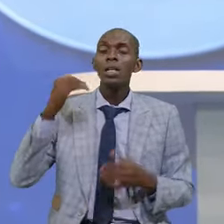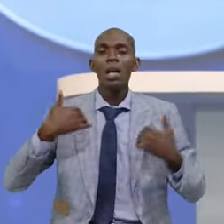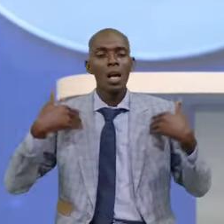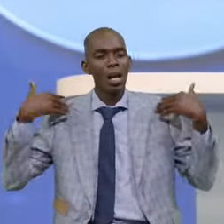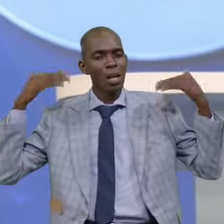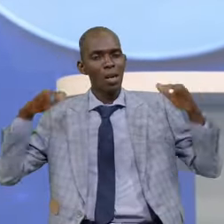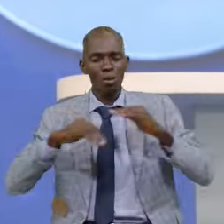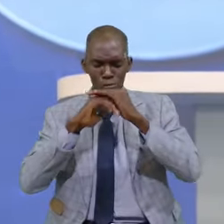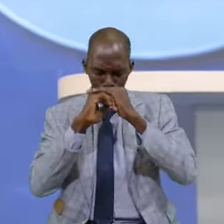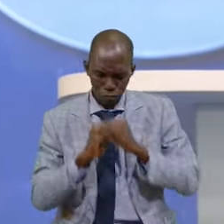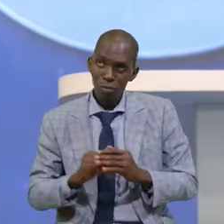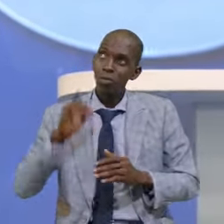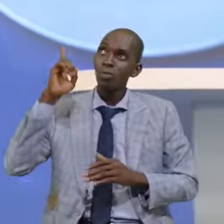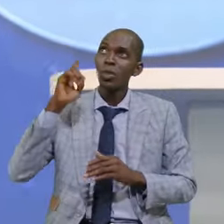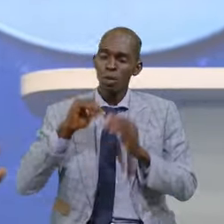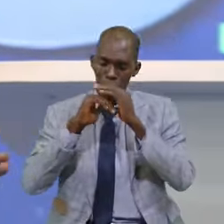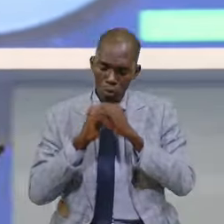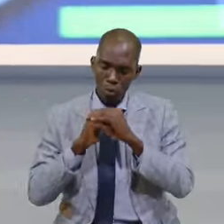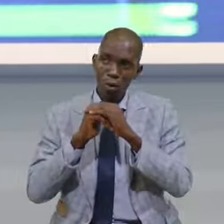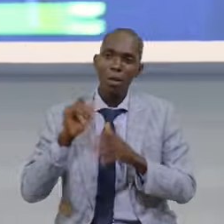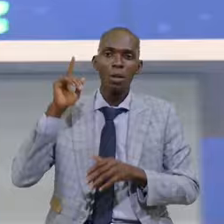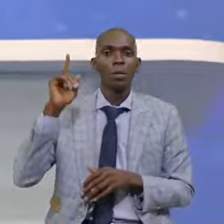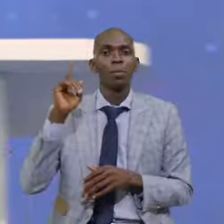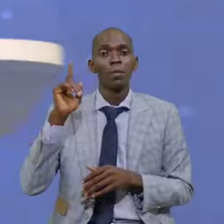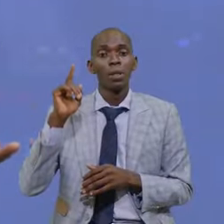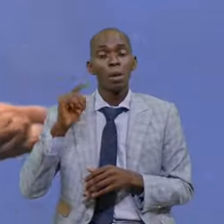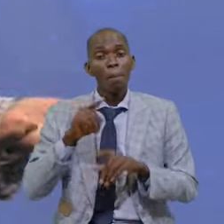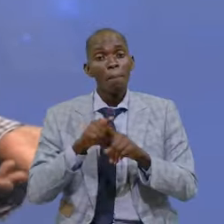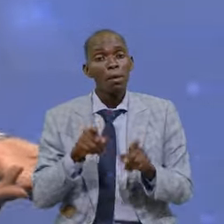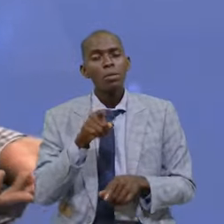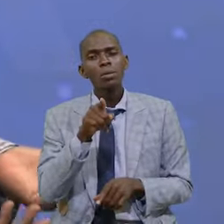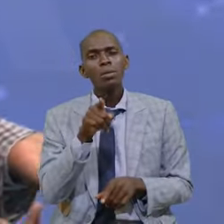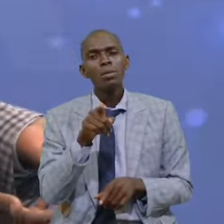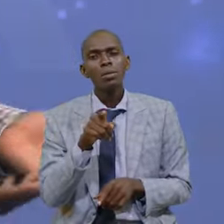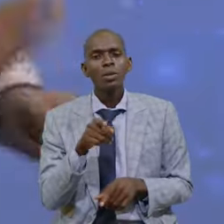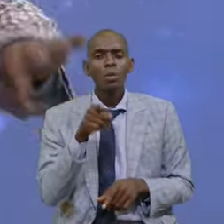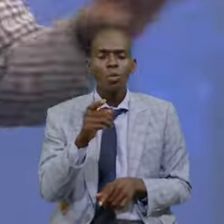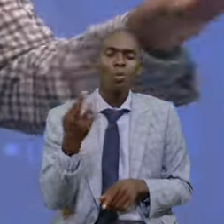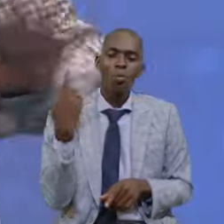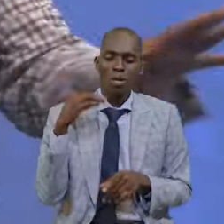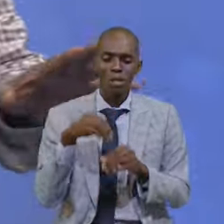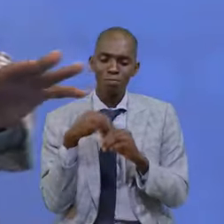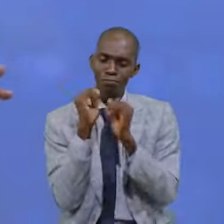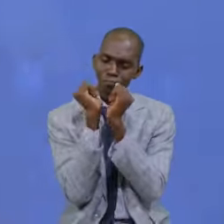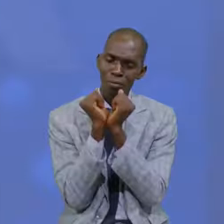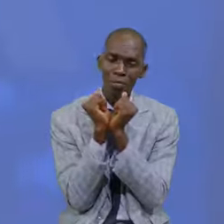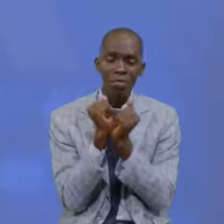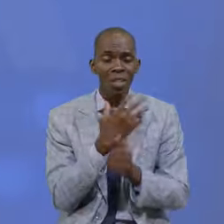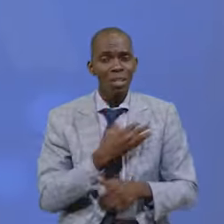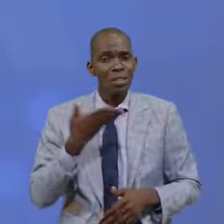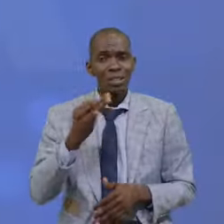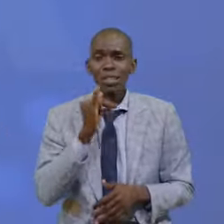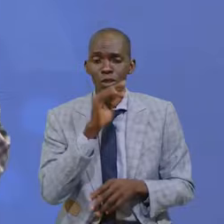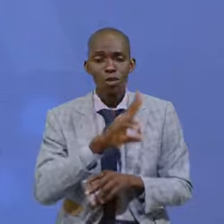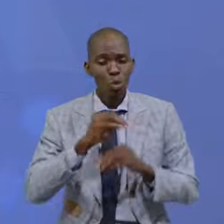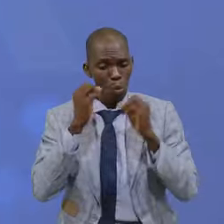him, bowing down to him. But you were in slavery, and there's no power on earth